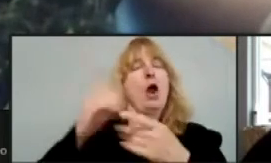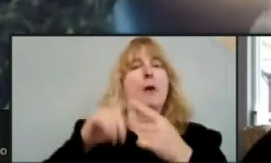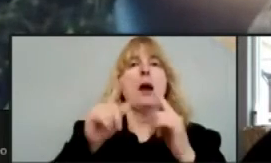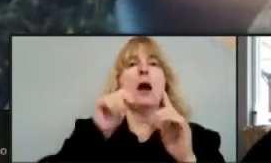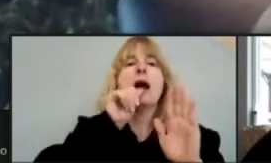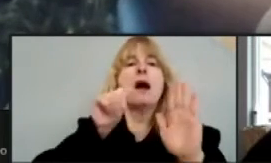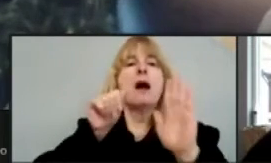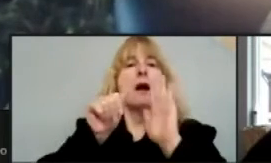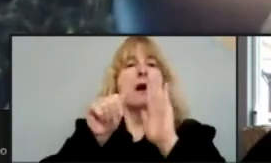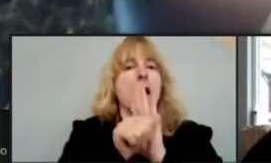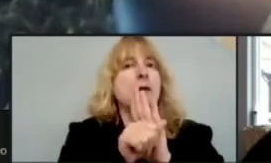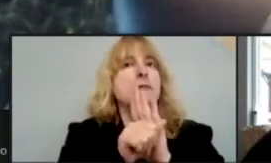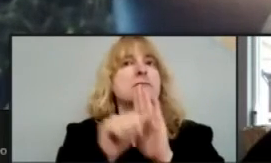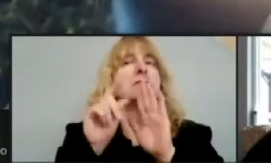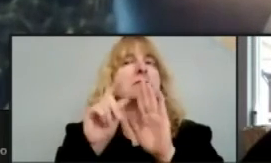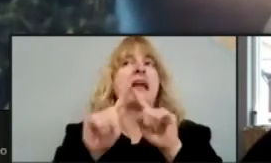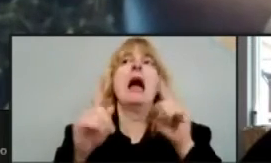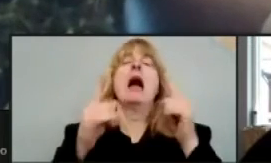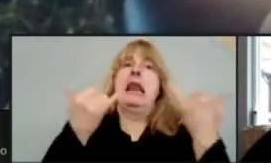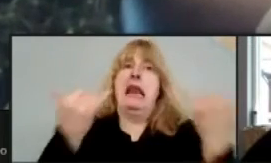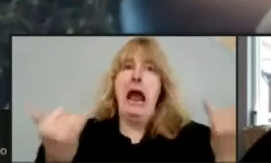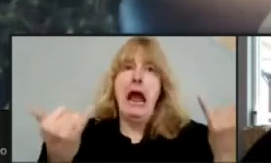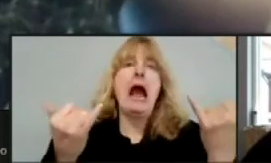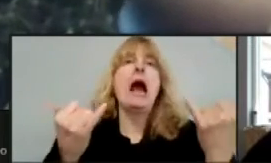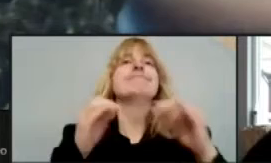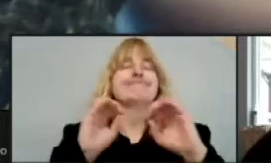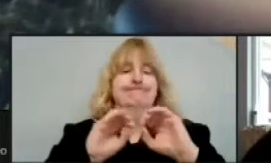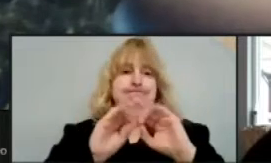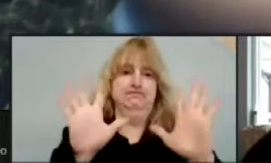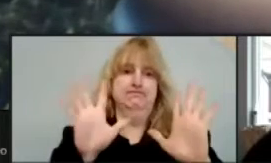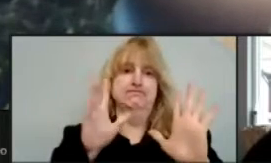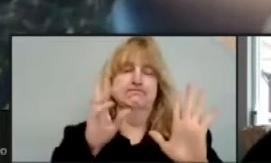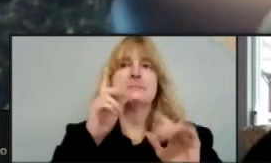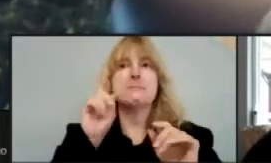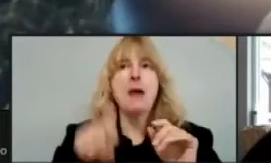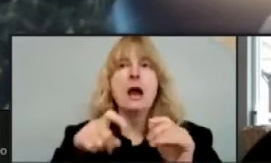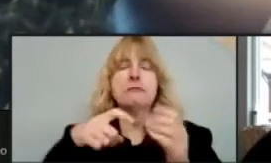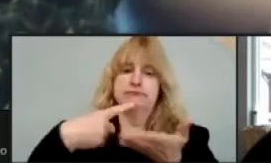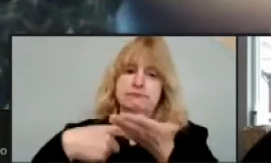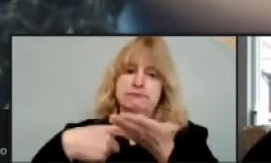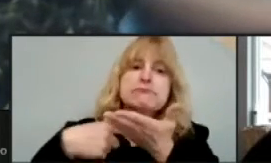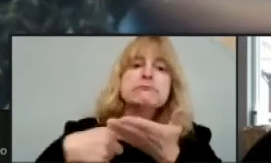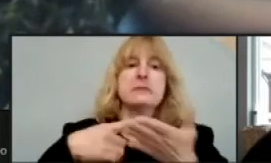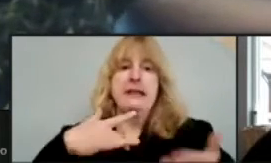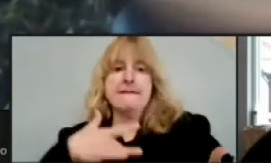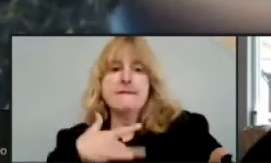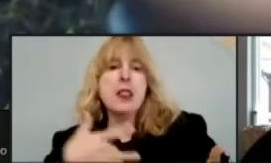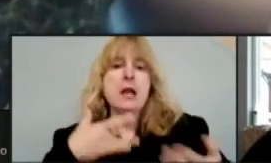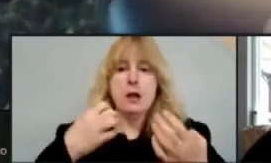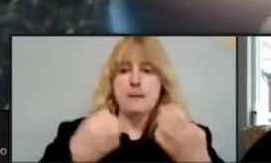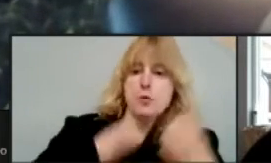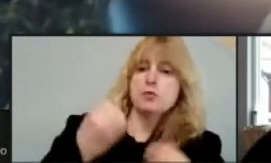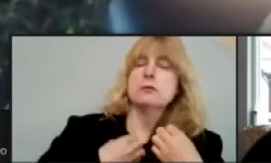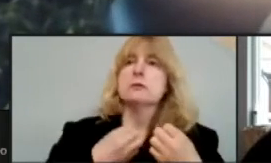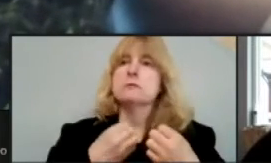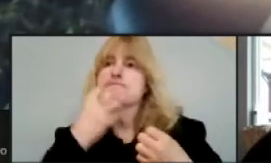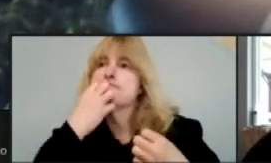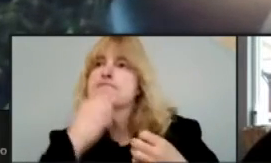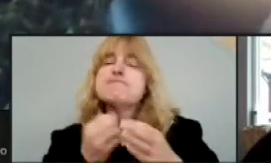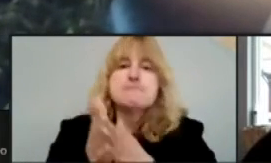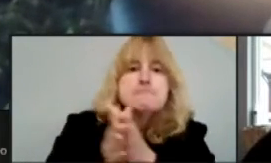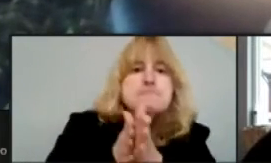is the time, to have the conversations about feelings, emotions, passions with